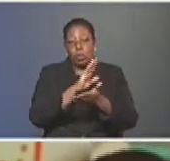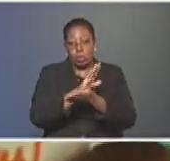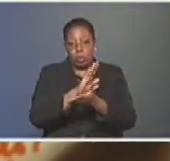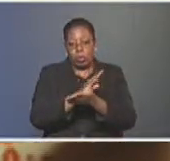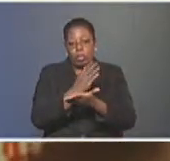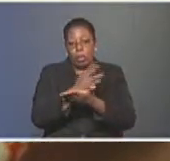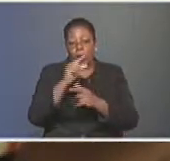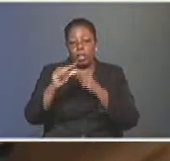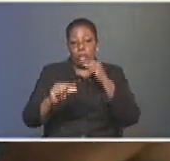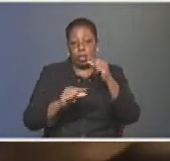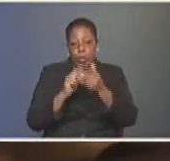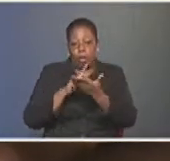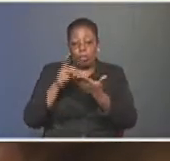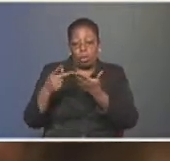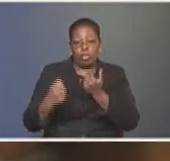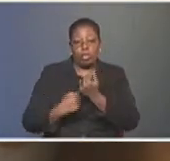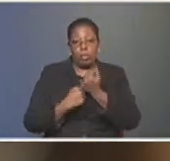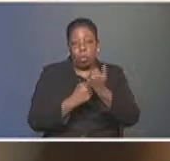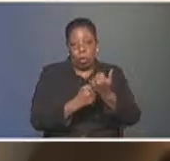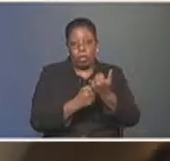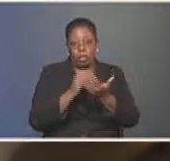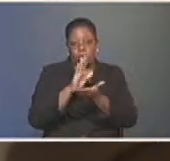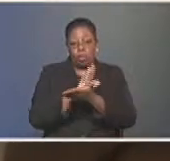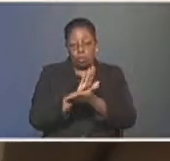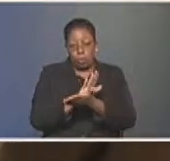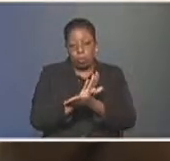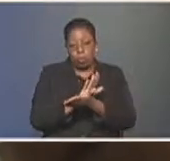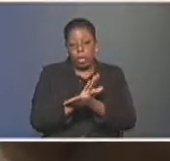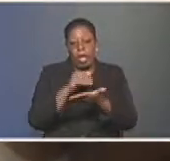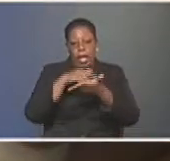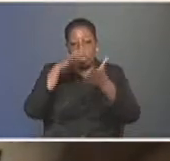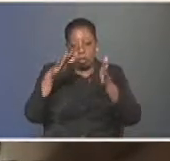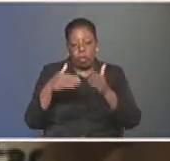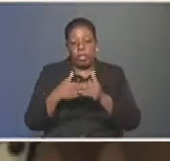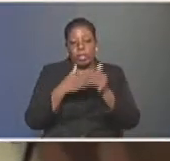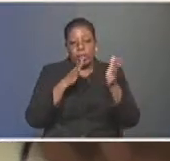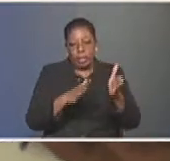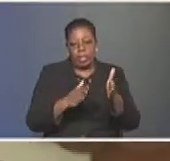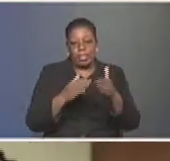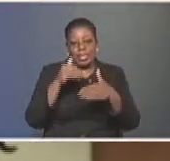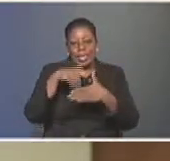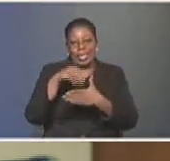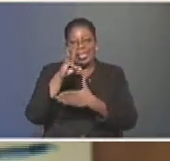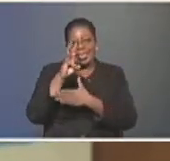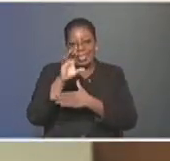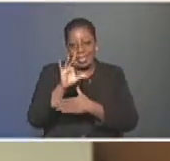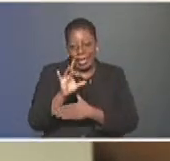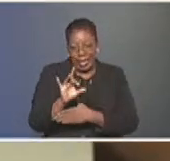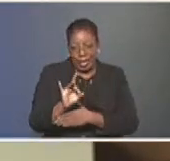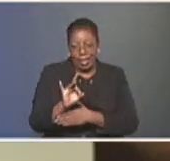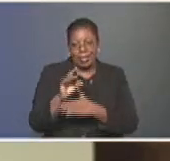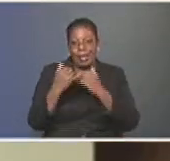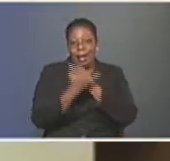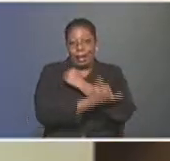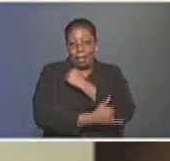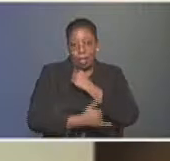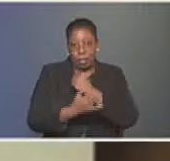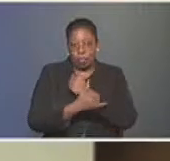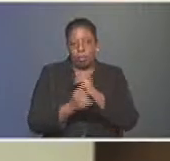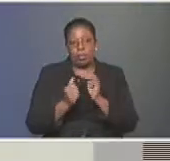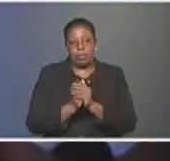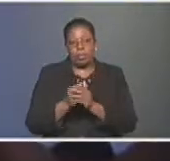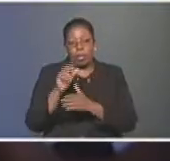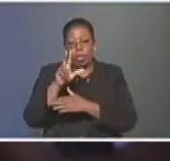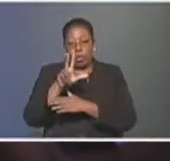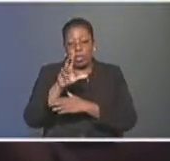of a global project supporting student environmental leaders in over 68 countries. Here at home, 38 government